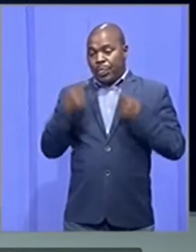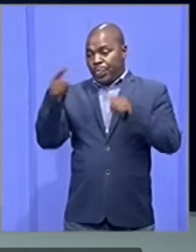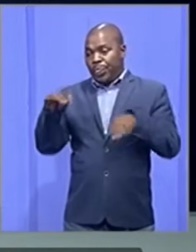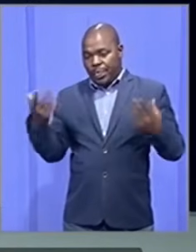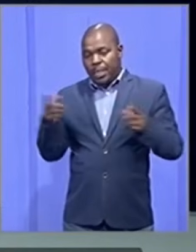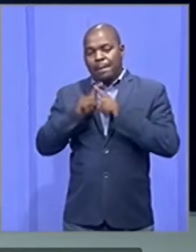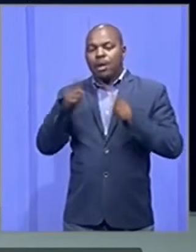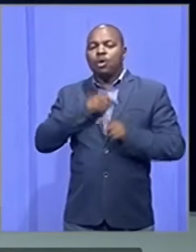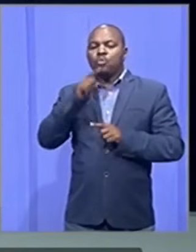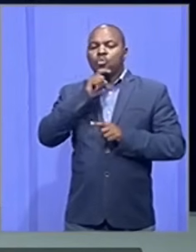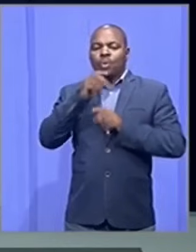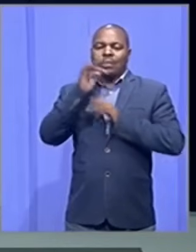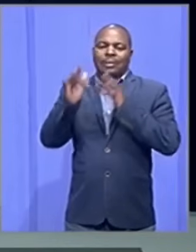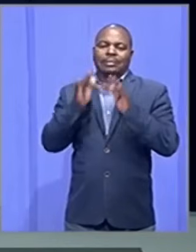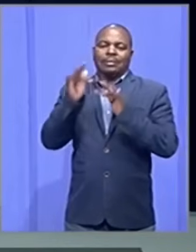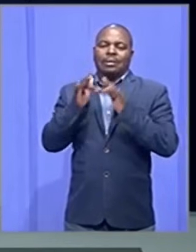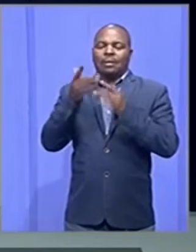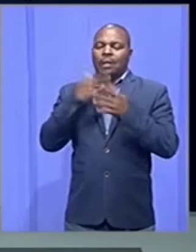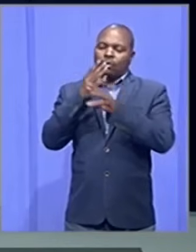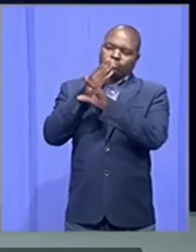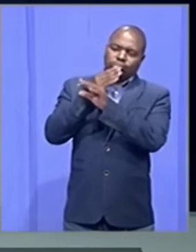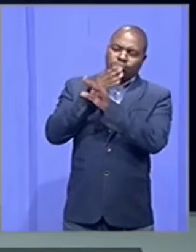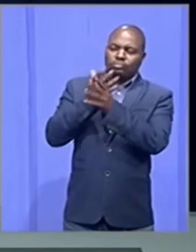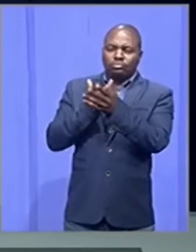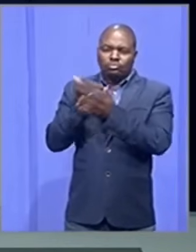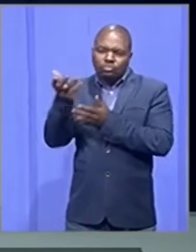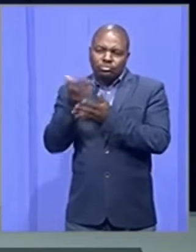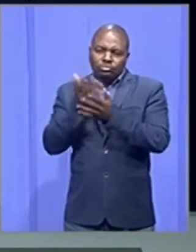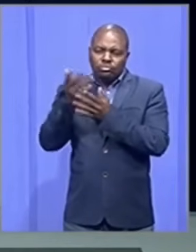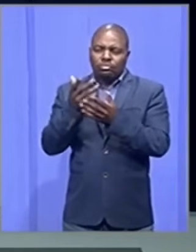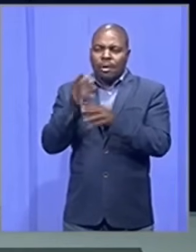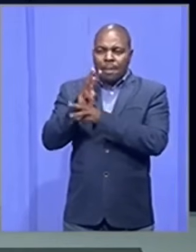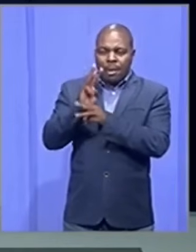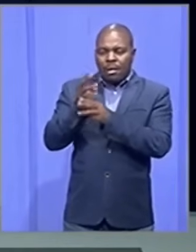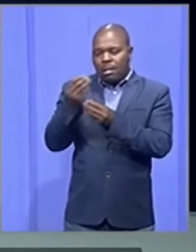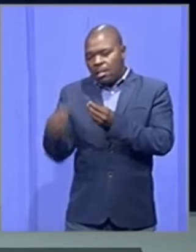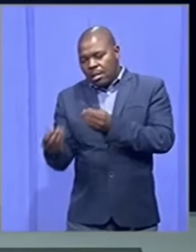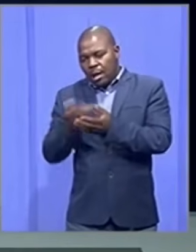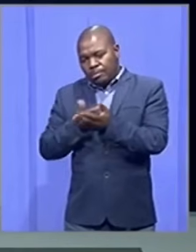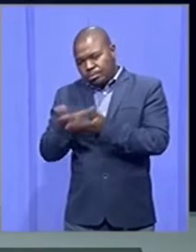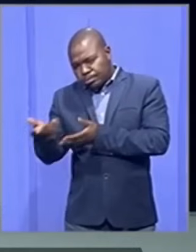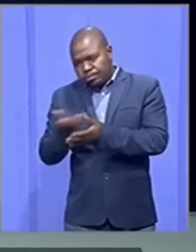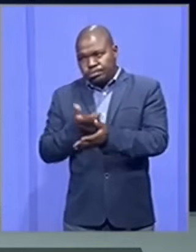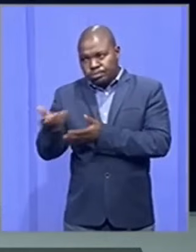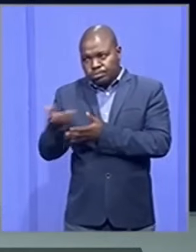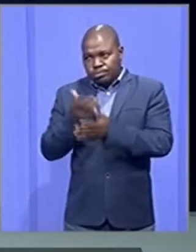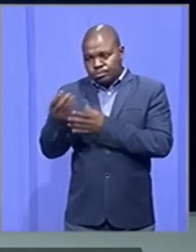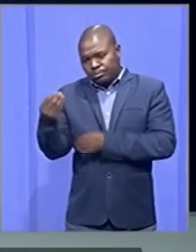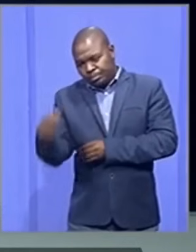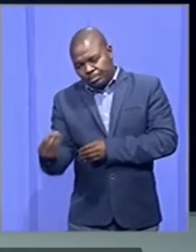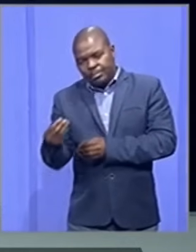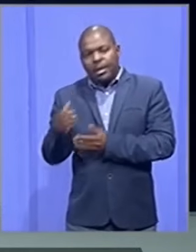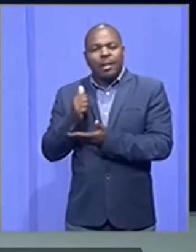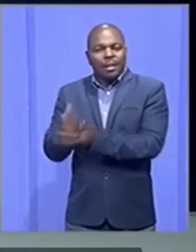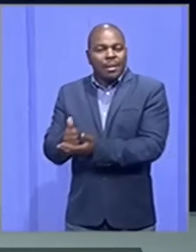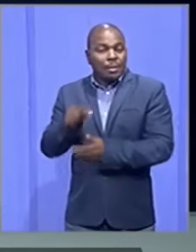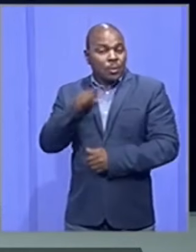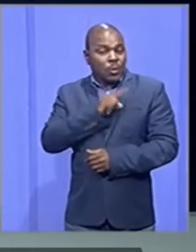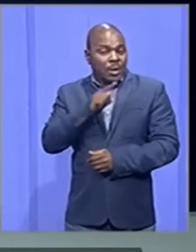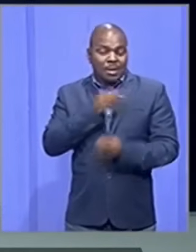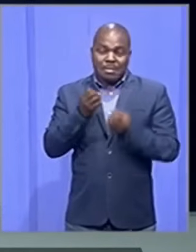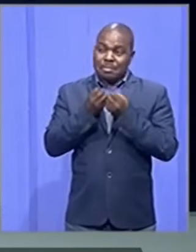sebedisa marangrang re tse video call le motswadi re kgone ho bua le ngwana re thuse re kgone ho thusa ngwana hobane haholo ntwe